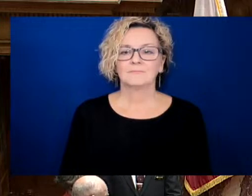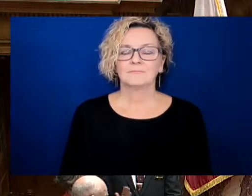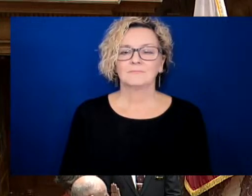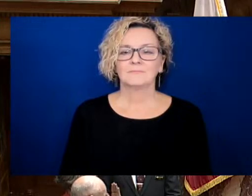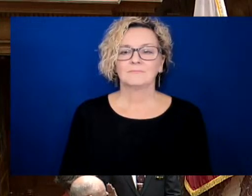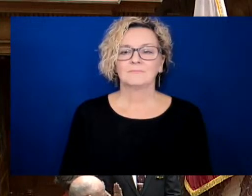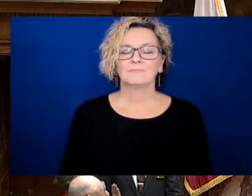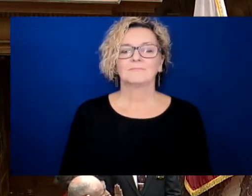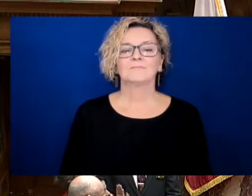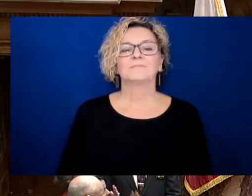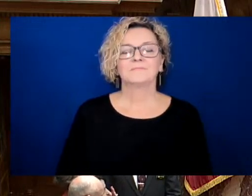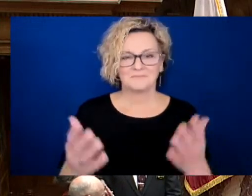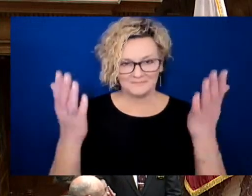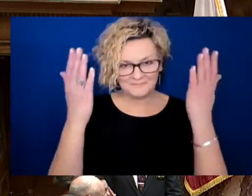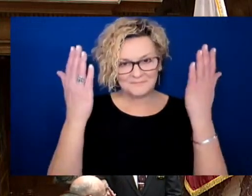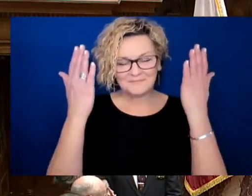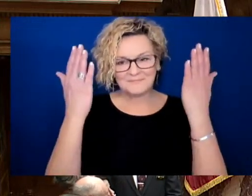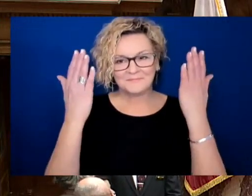Thank